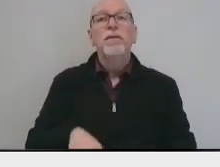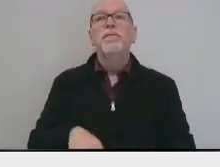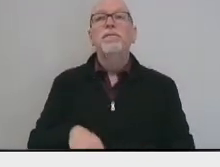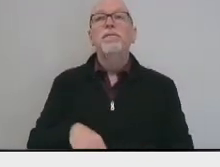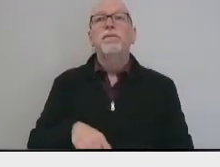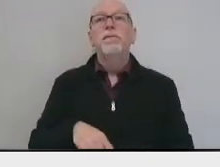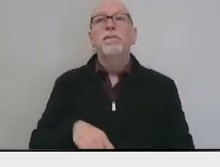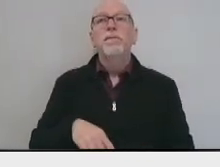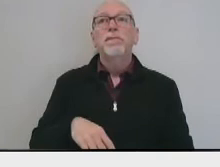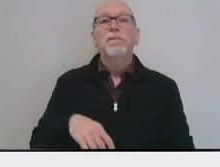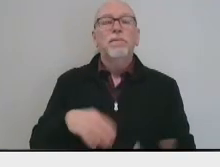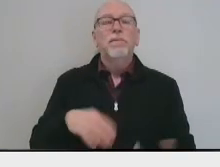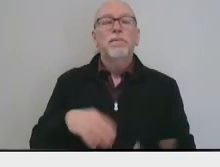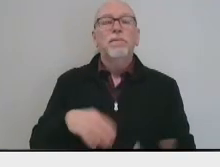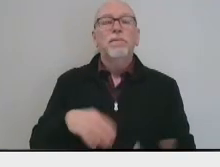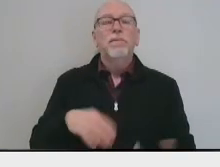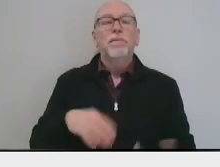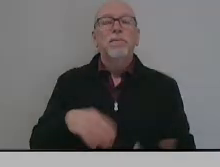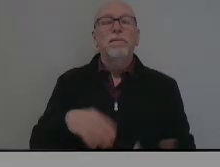going to have a lot of,